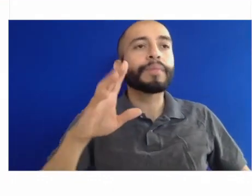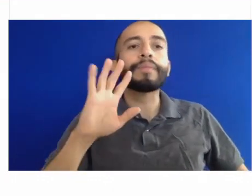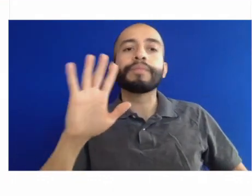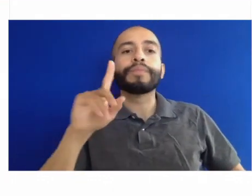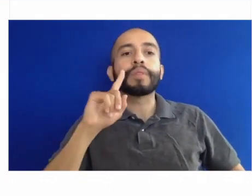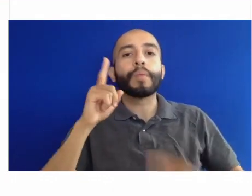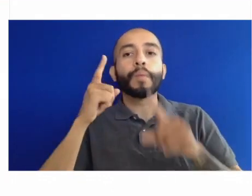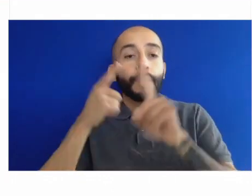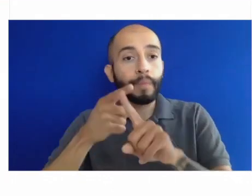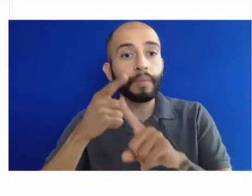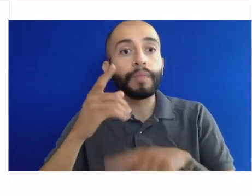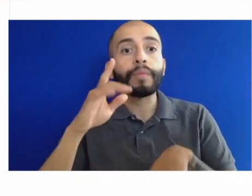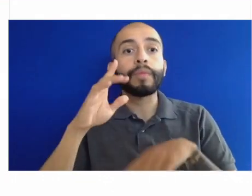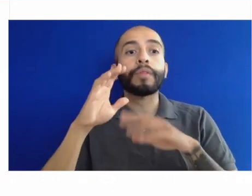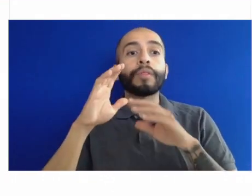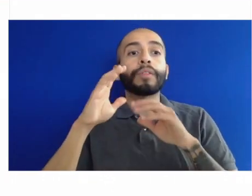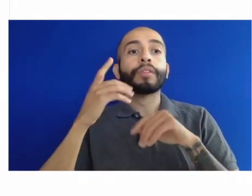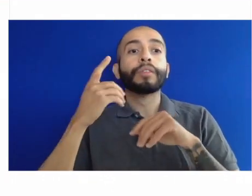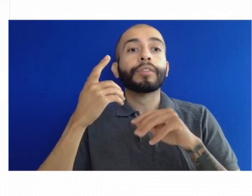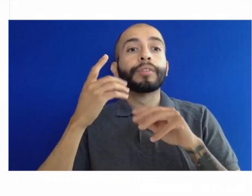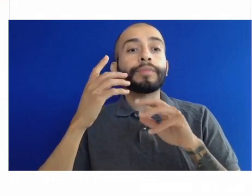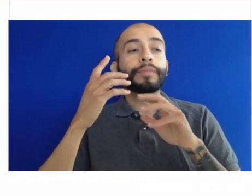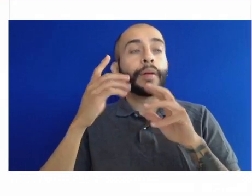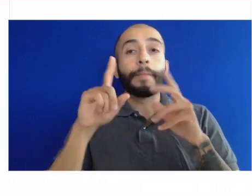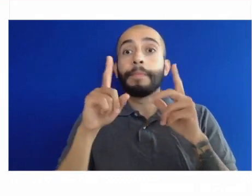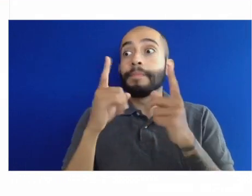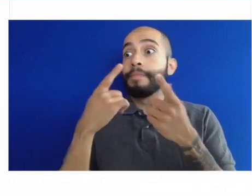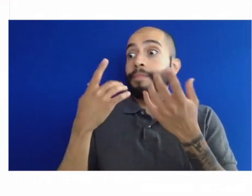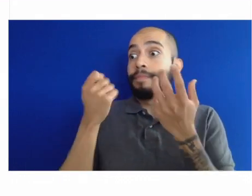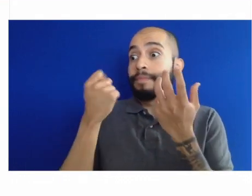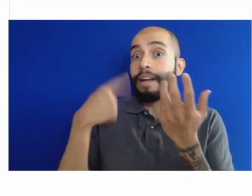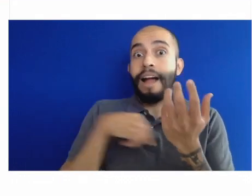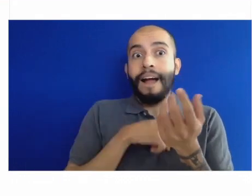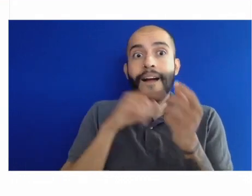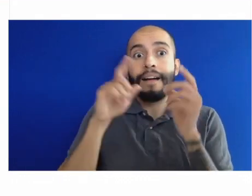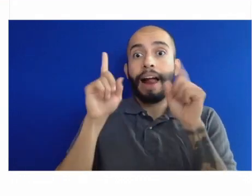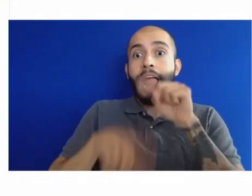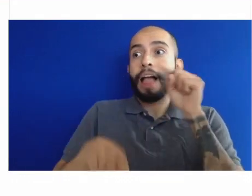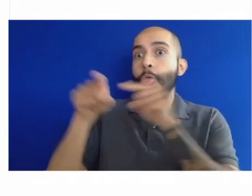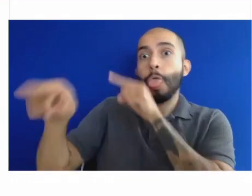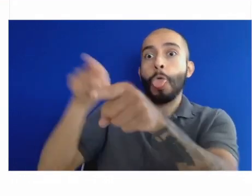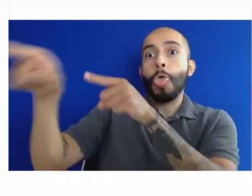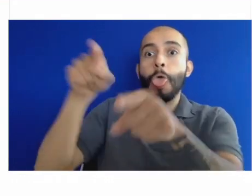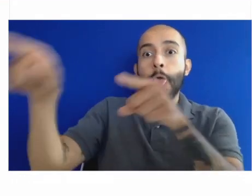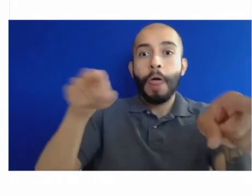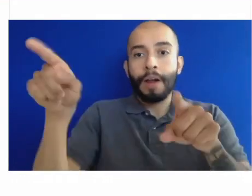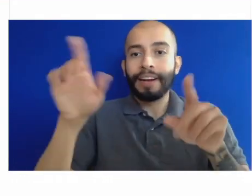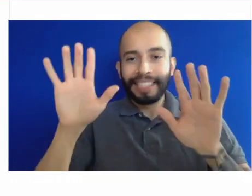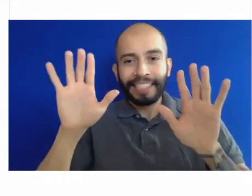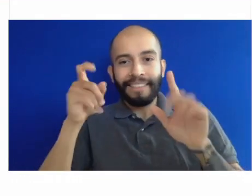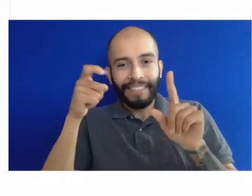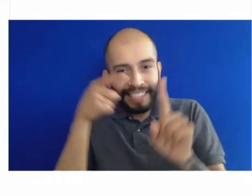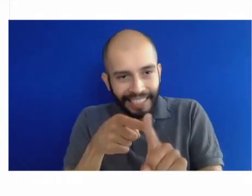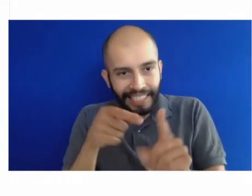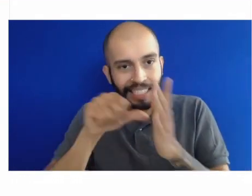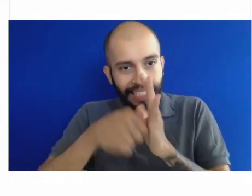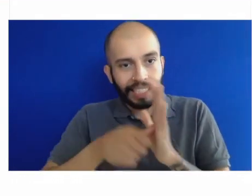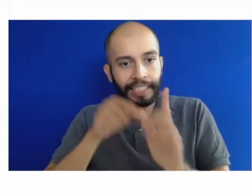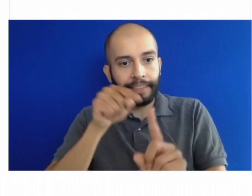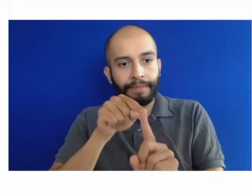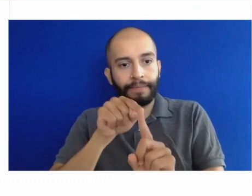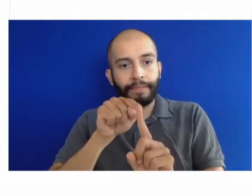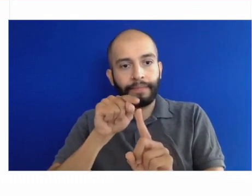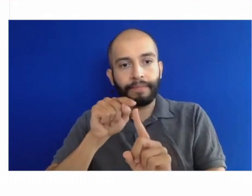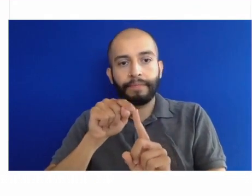because that engenders a backfiring effect very likely. You're pointing out some of the ways in which it might be commonly sort of misled online,